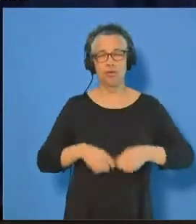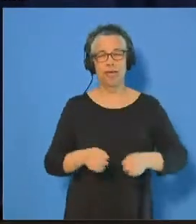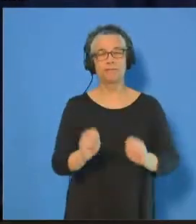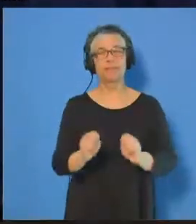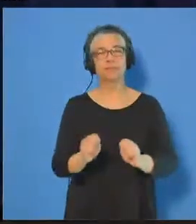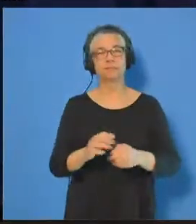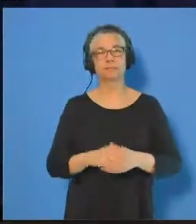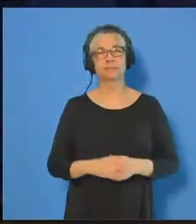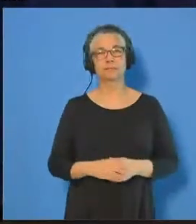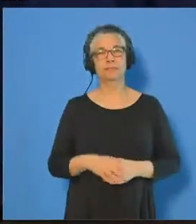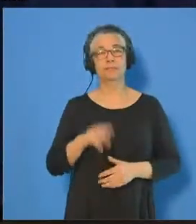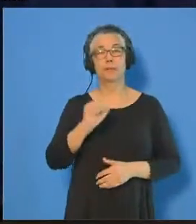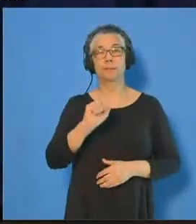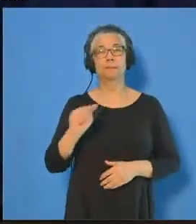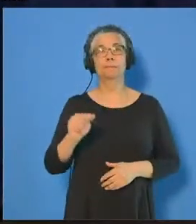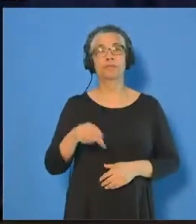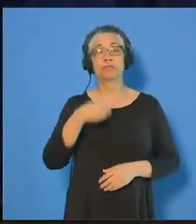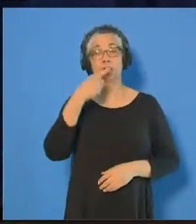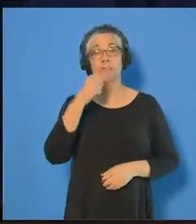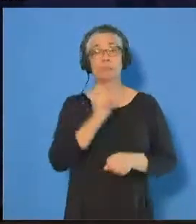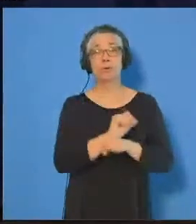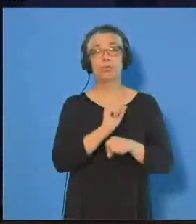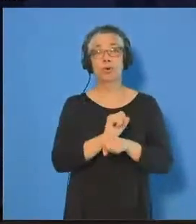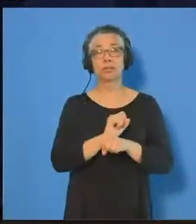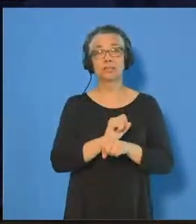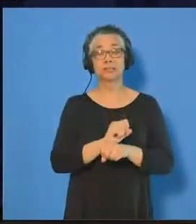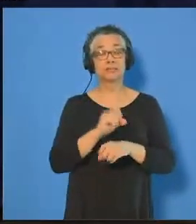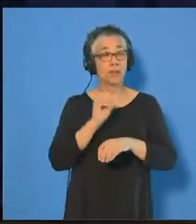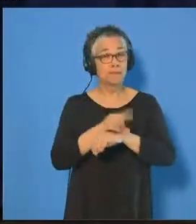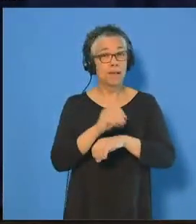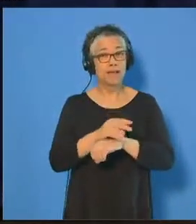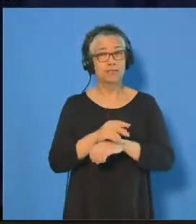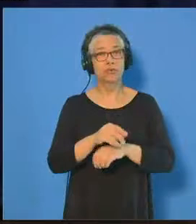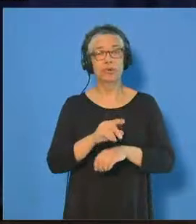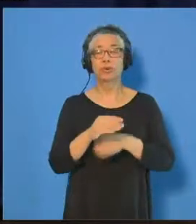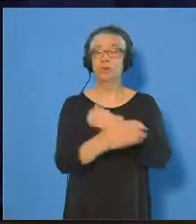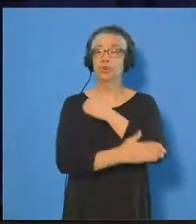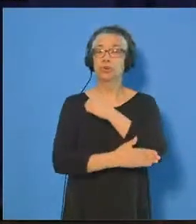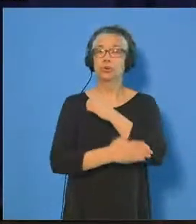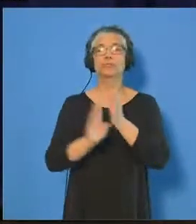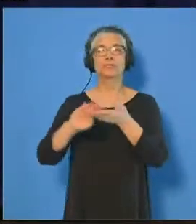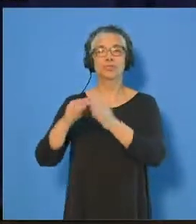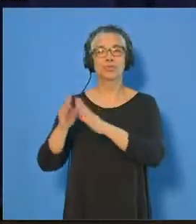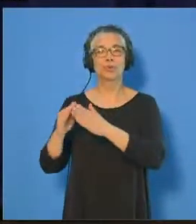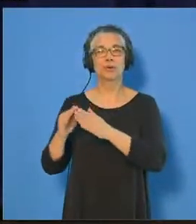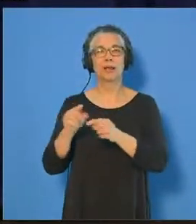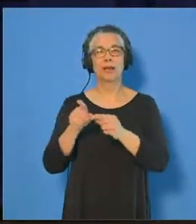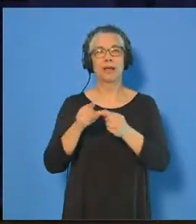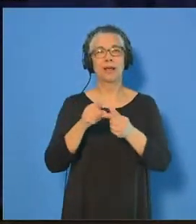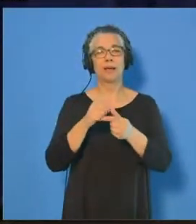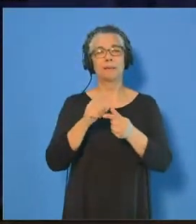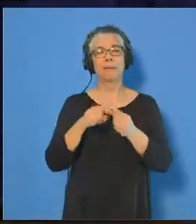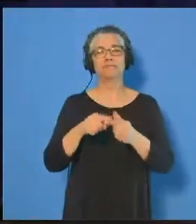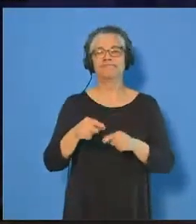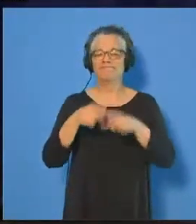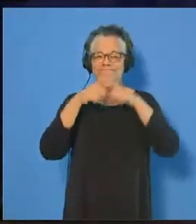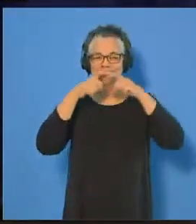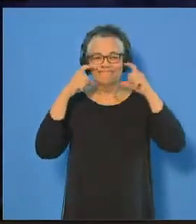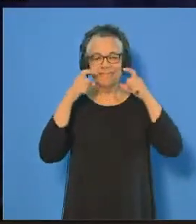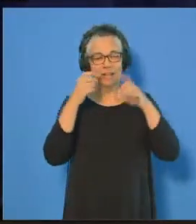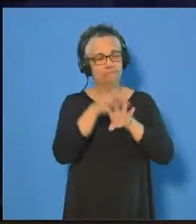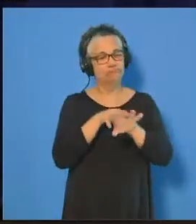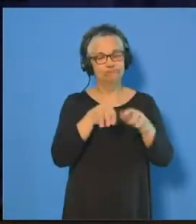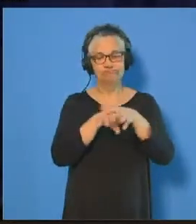The Ministry of Public Works is issuing an advisory to our community about the proper disposal of protective face masks and